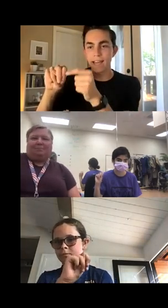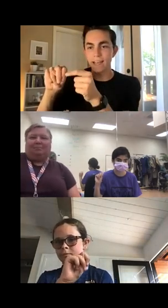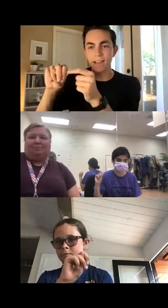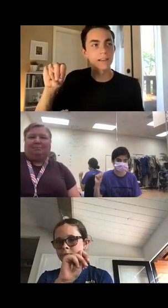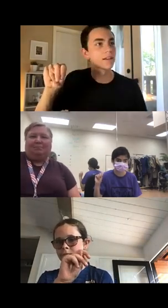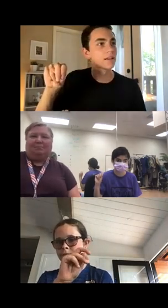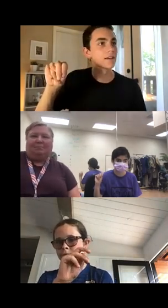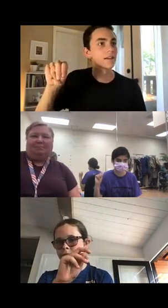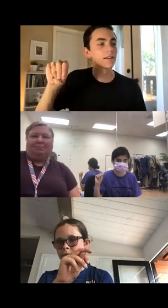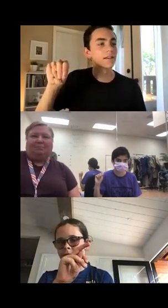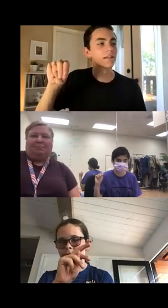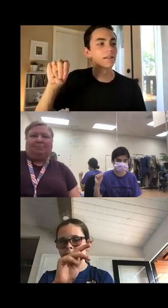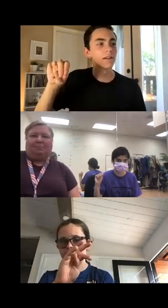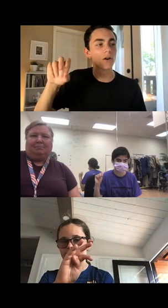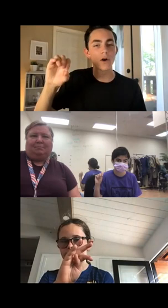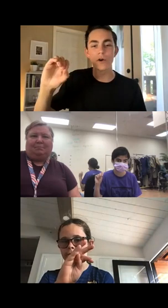the N.